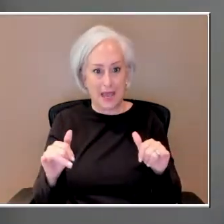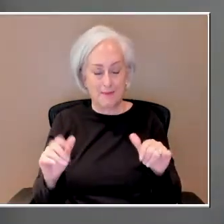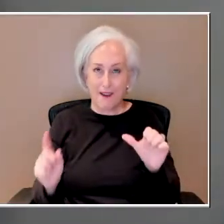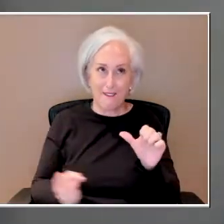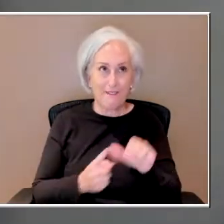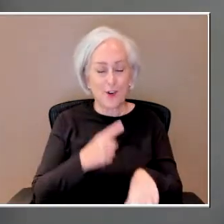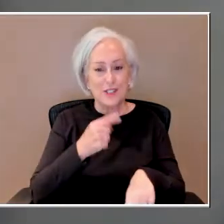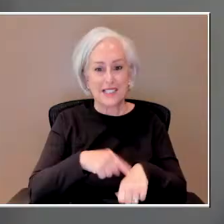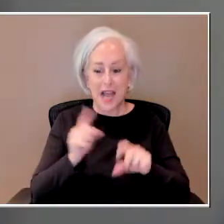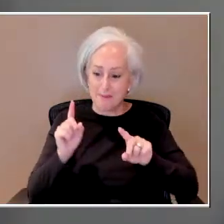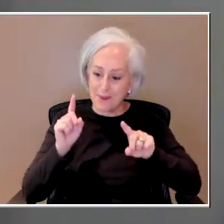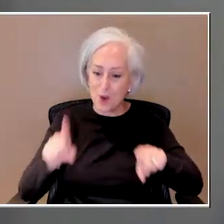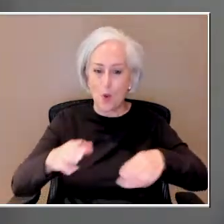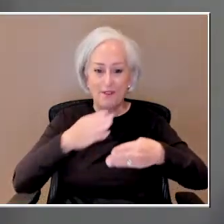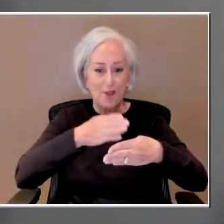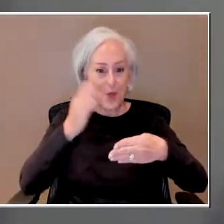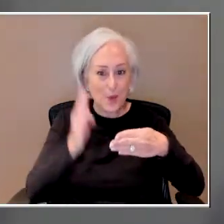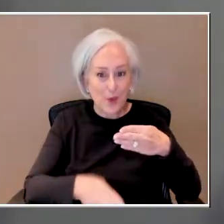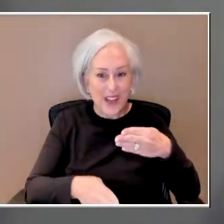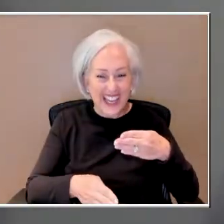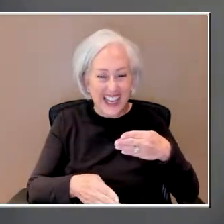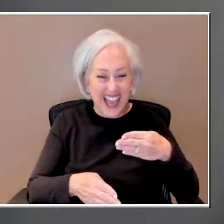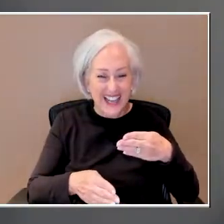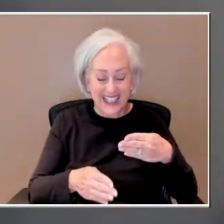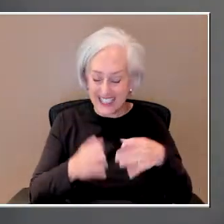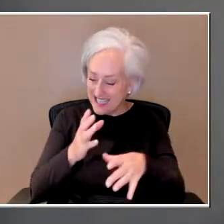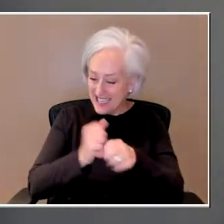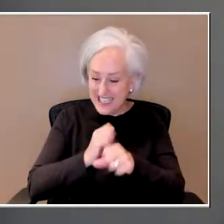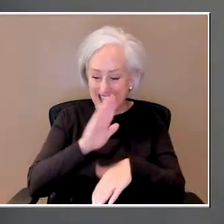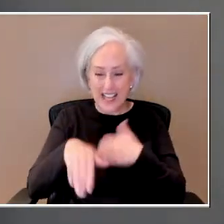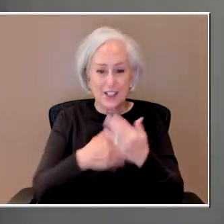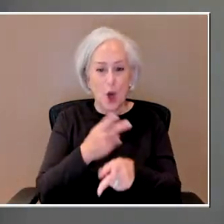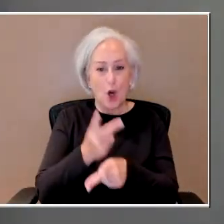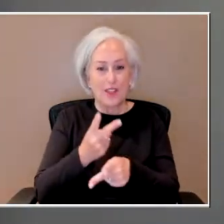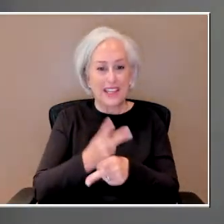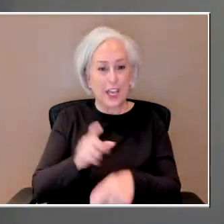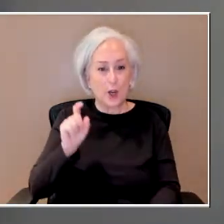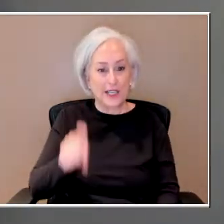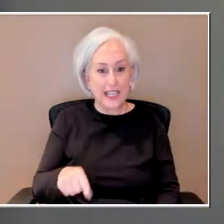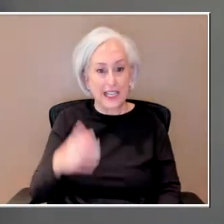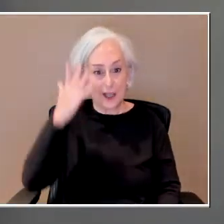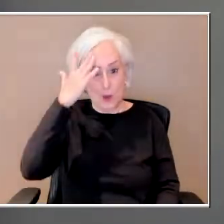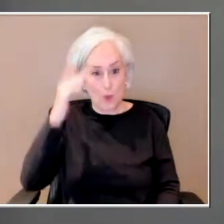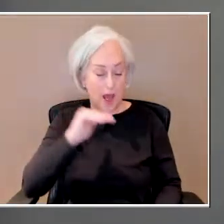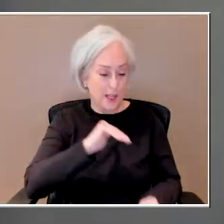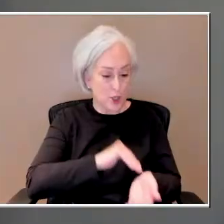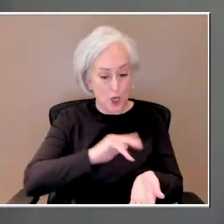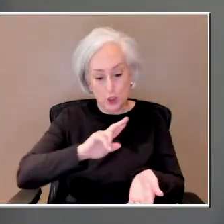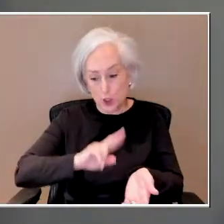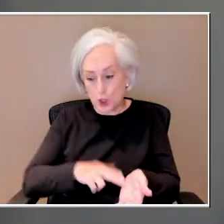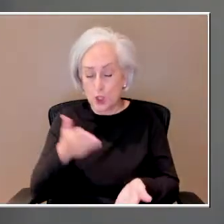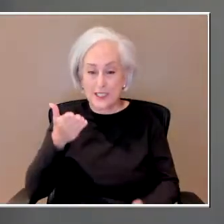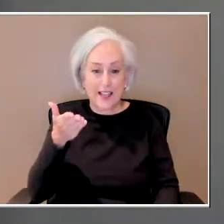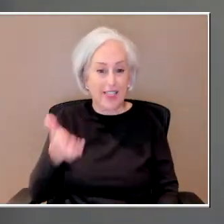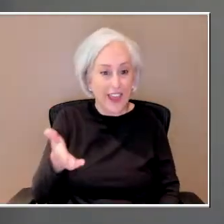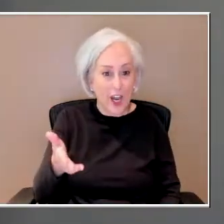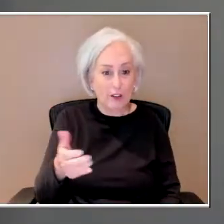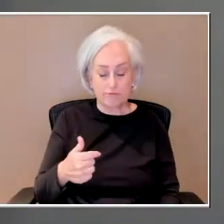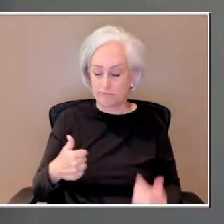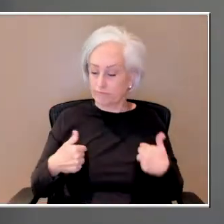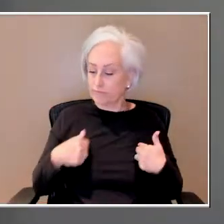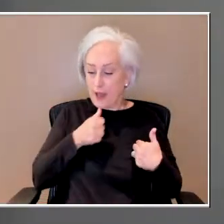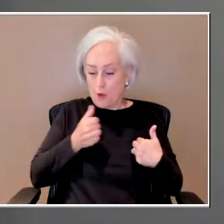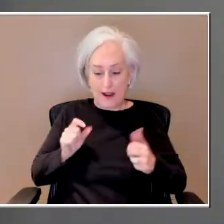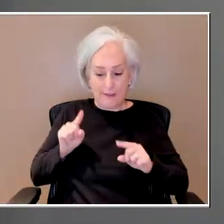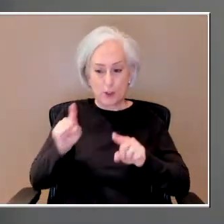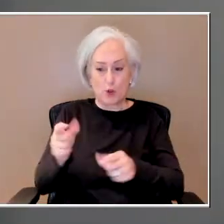weekend where he gets all the care that he needs, nurses and doctors on staff there. So I don't have to be there to help